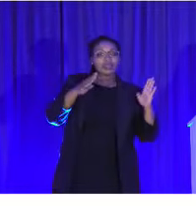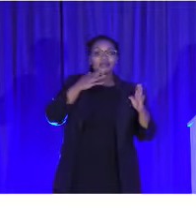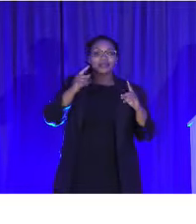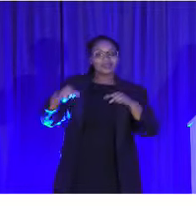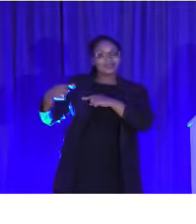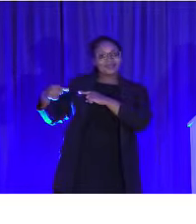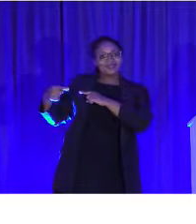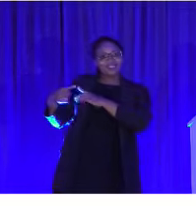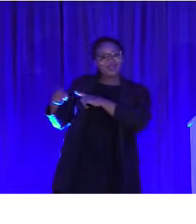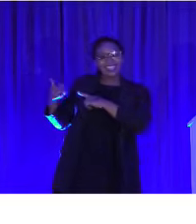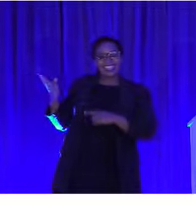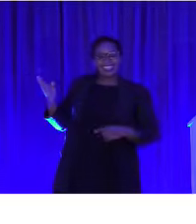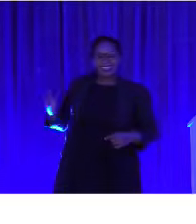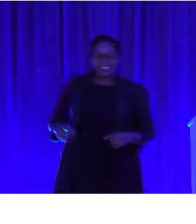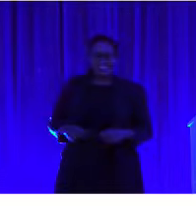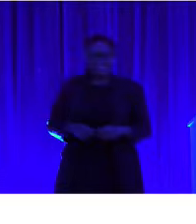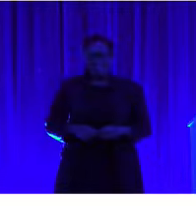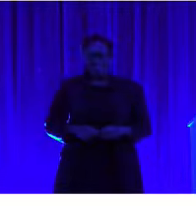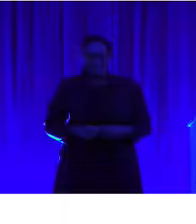tape.